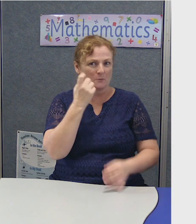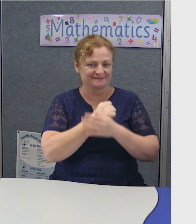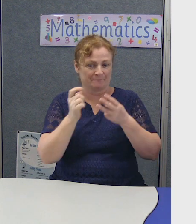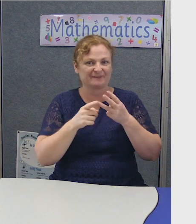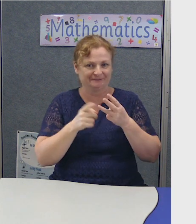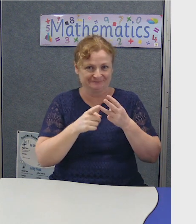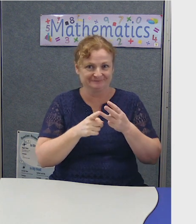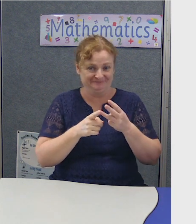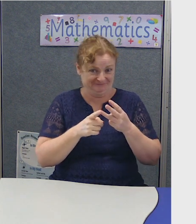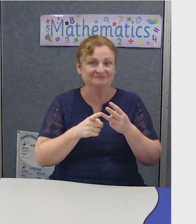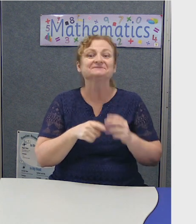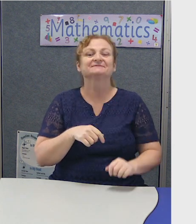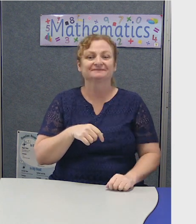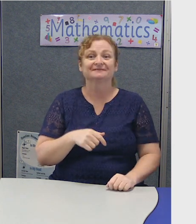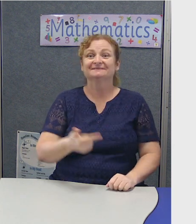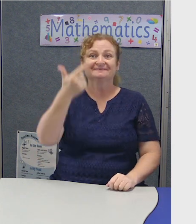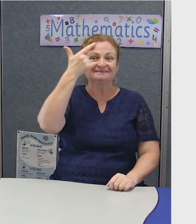And one more.